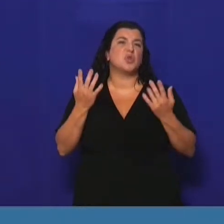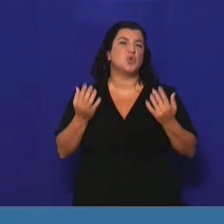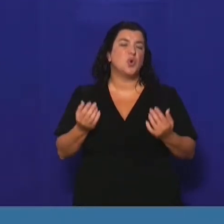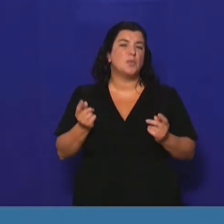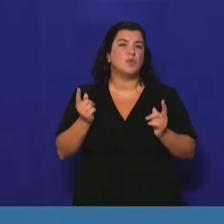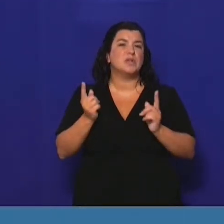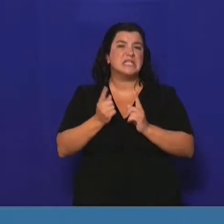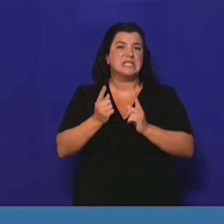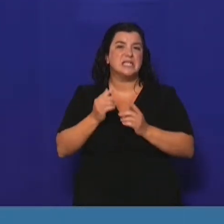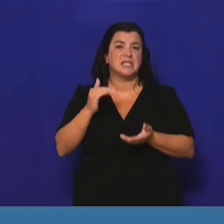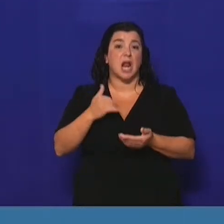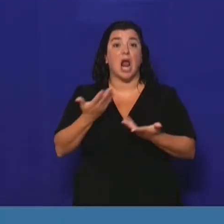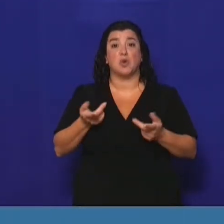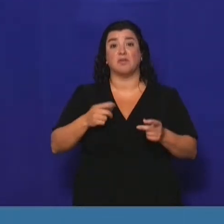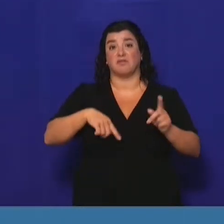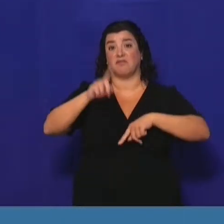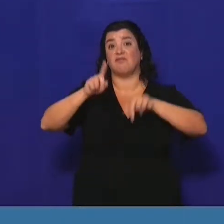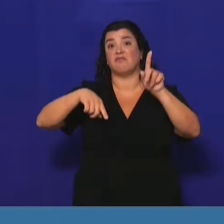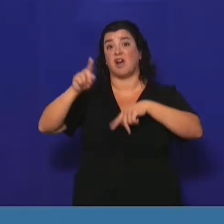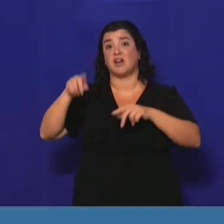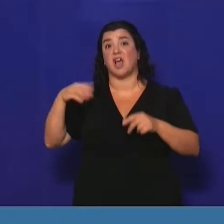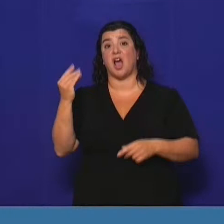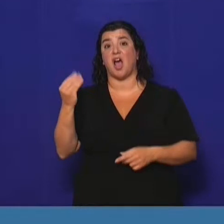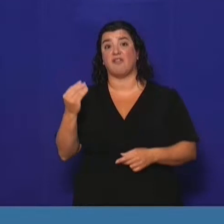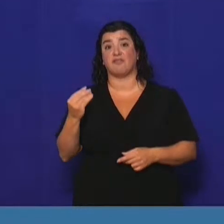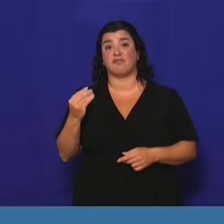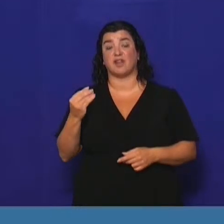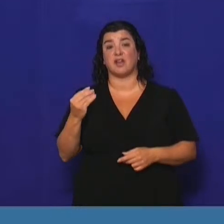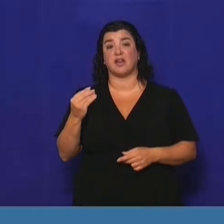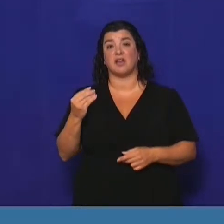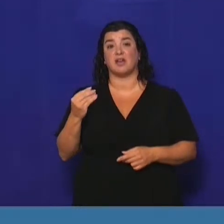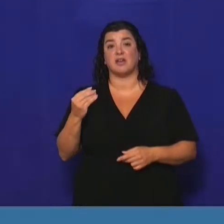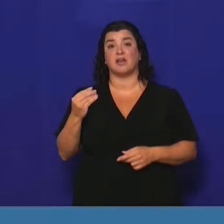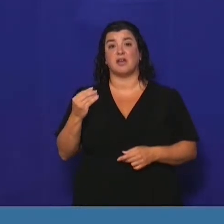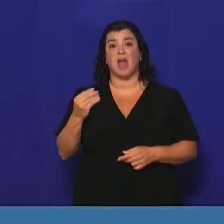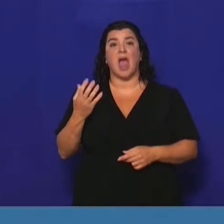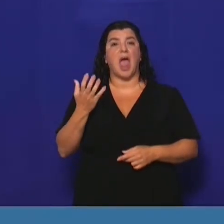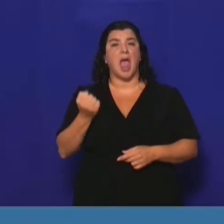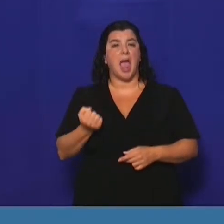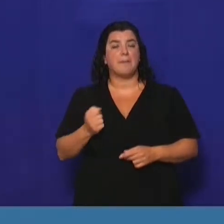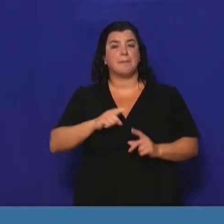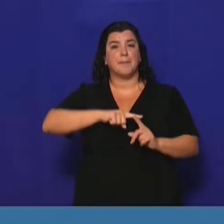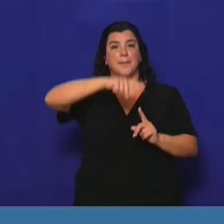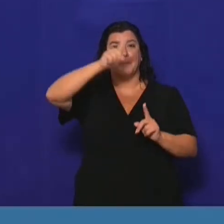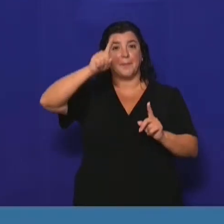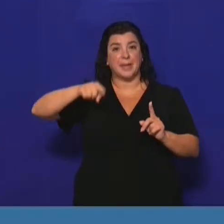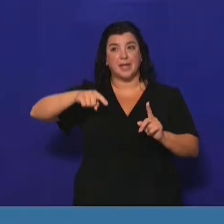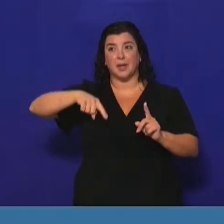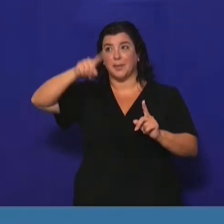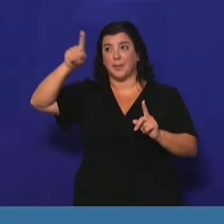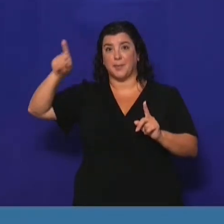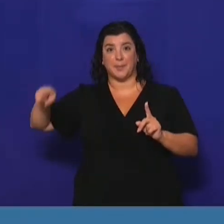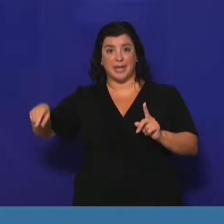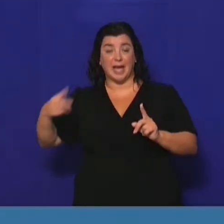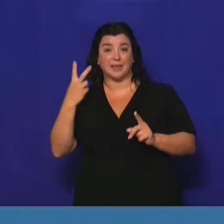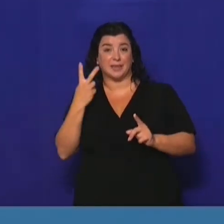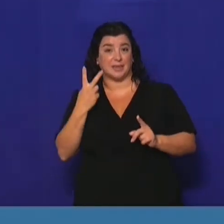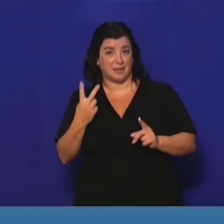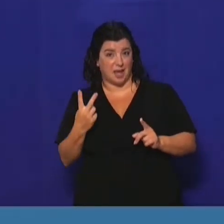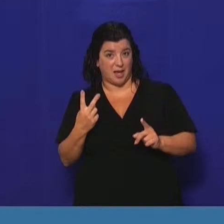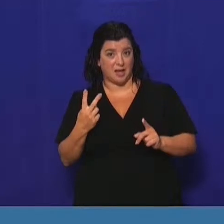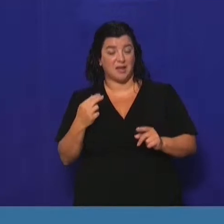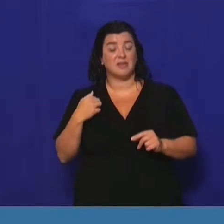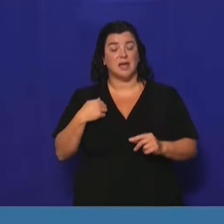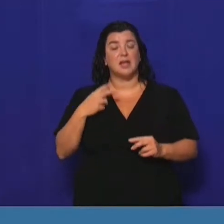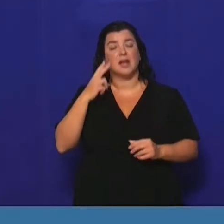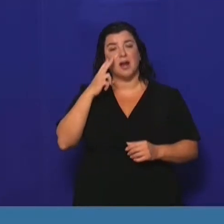qegħdin ivarjaw ħafna. U hemmhekk tara li inti jkollok dawn iż-żewġ peaks ta' averages ta' numru ta' każijiet u